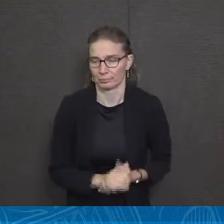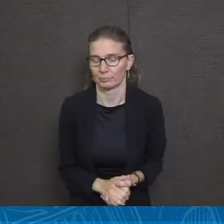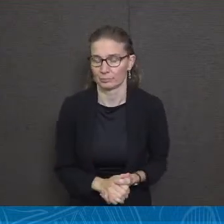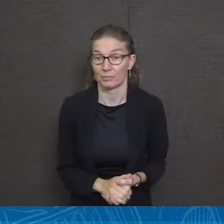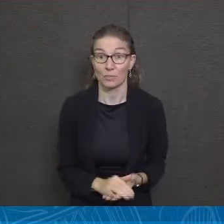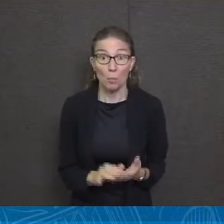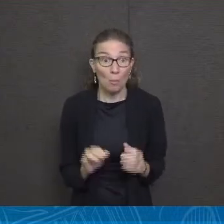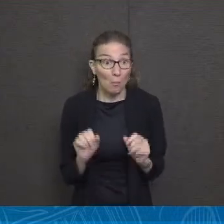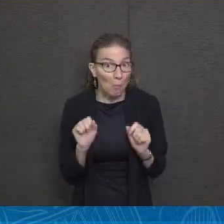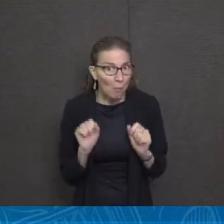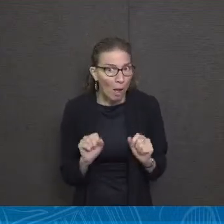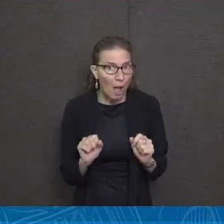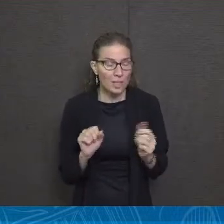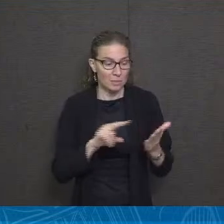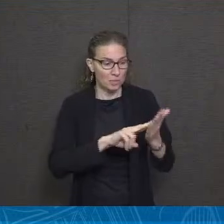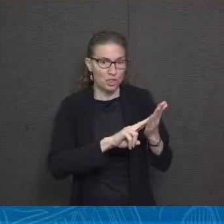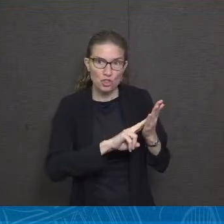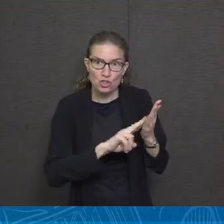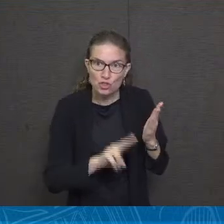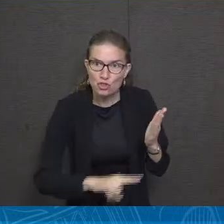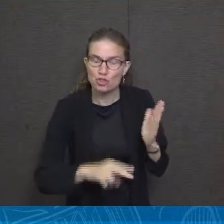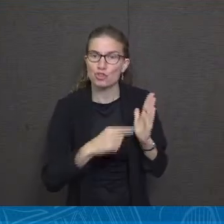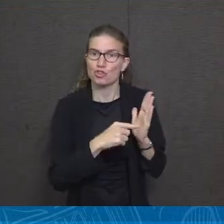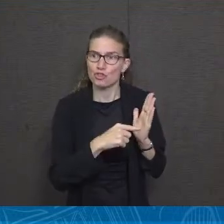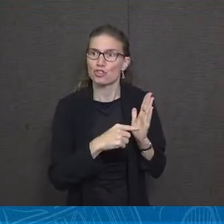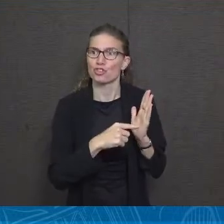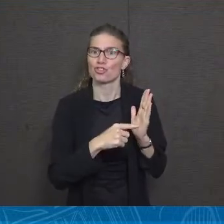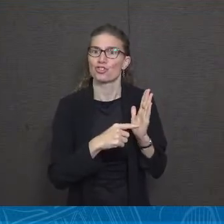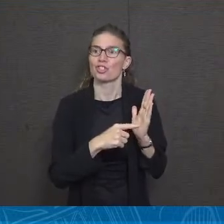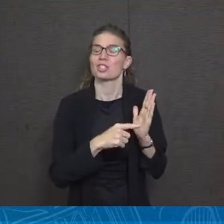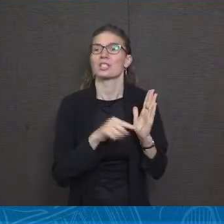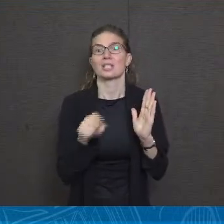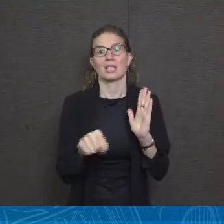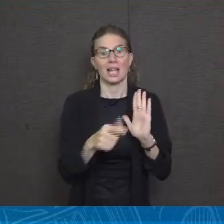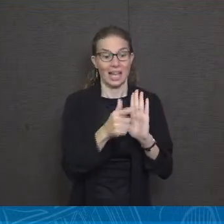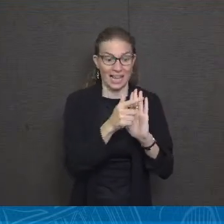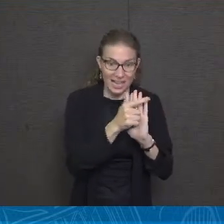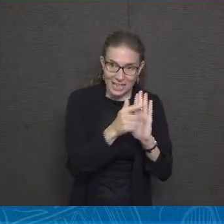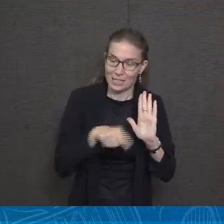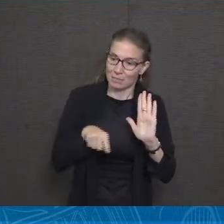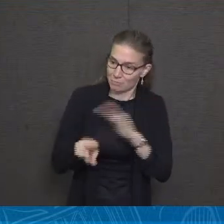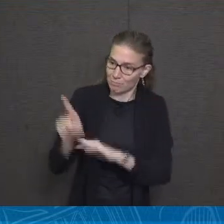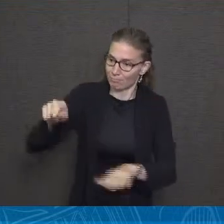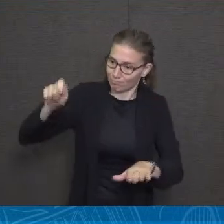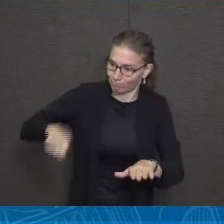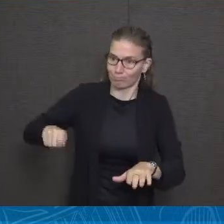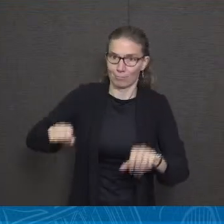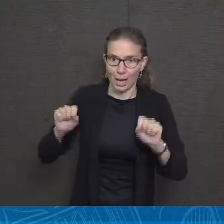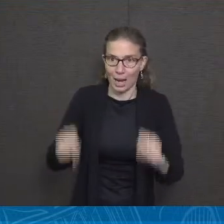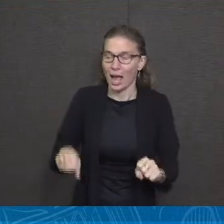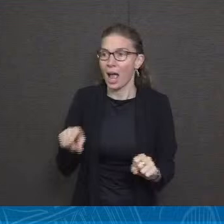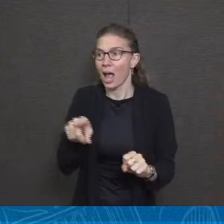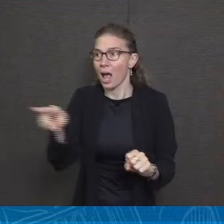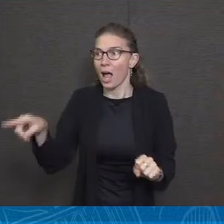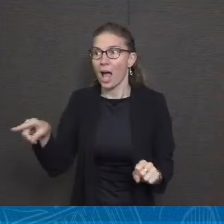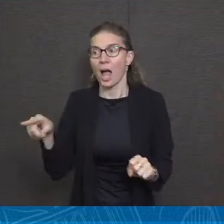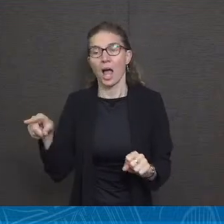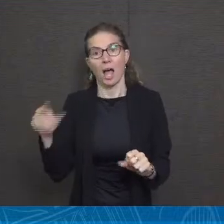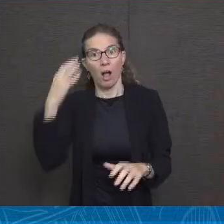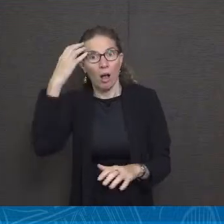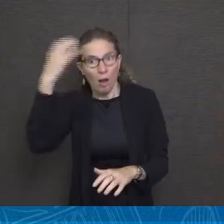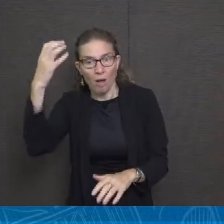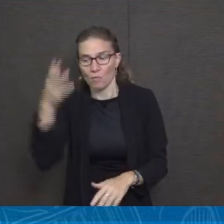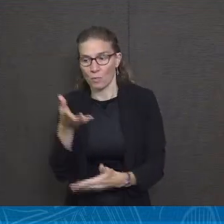treaty that puts an obligation on states to reduce risk. This is a legally